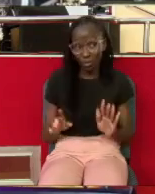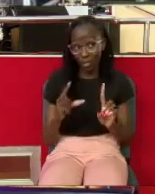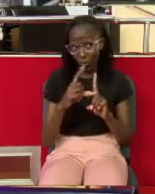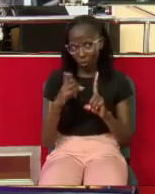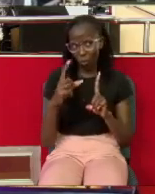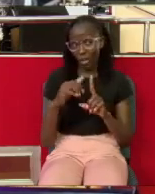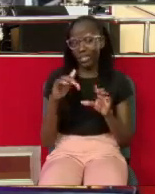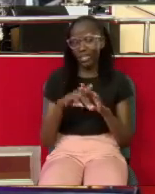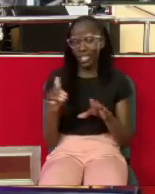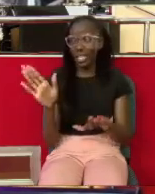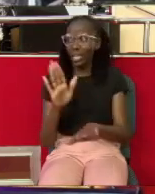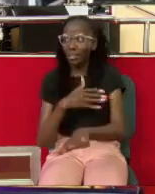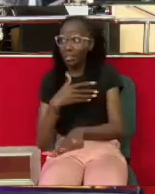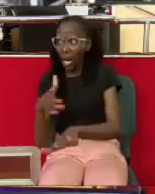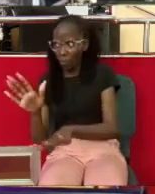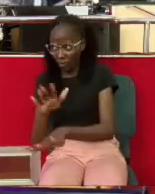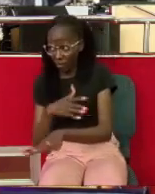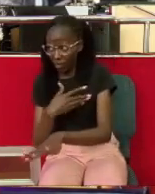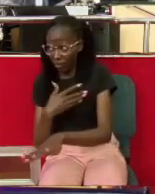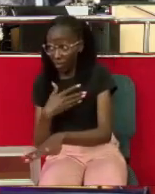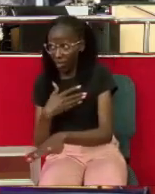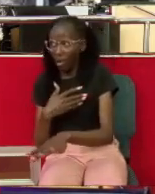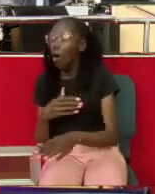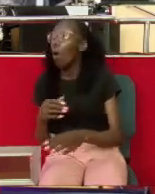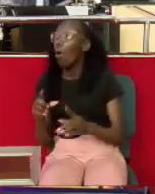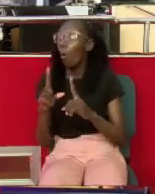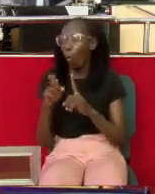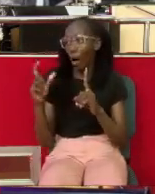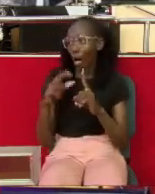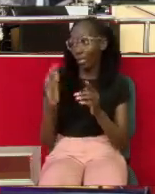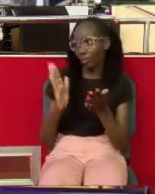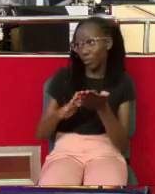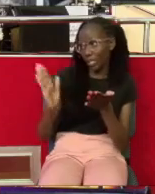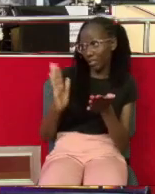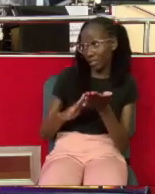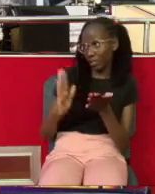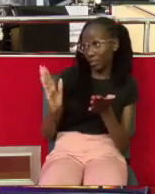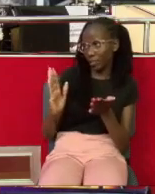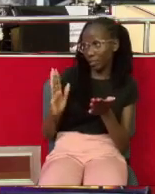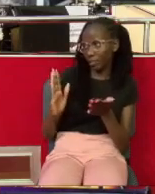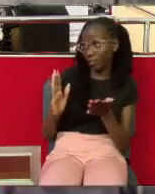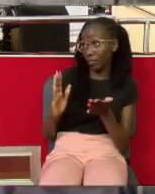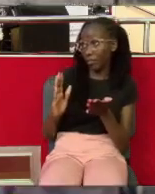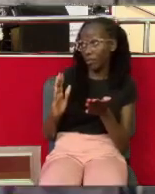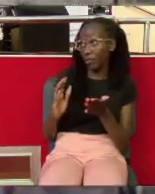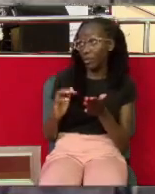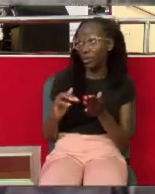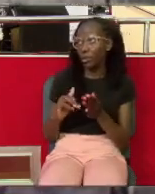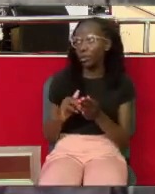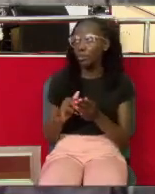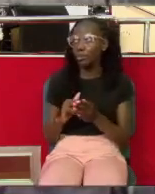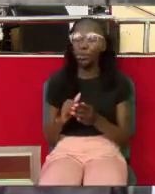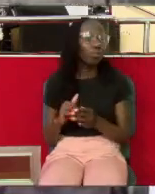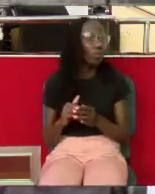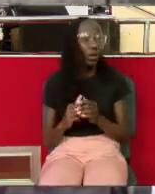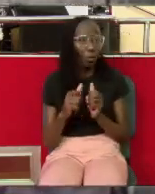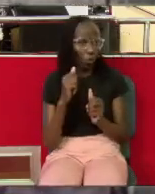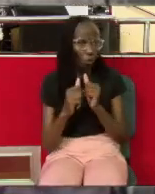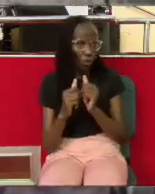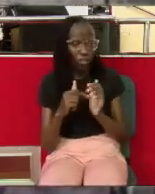jambo katika kitabu cha Zaburi. Is the word praise. Ni sifa. Which is mentioned or appears